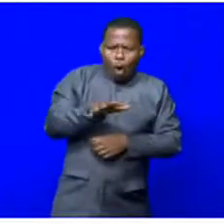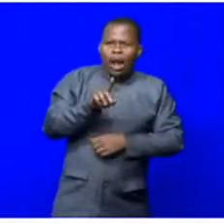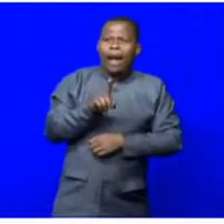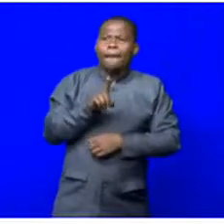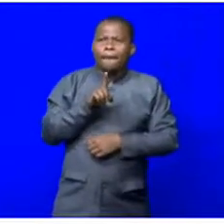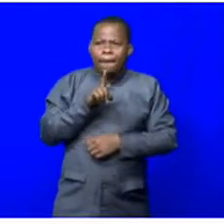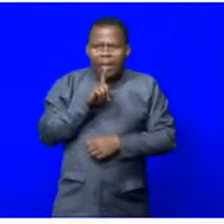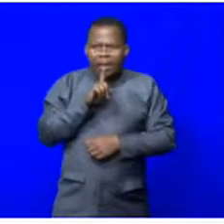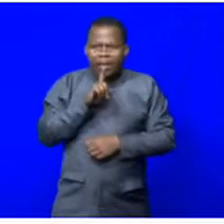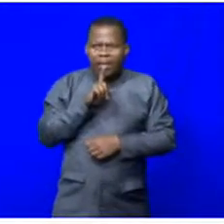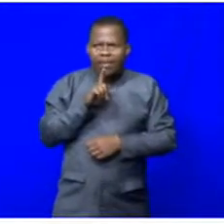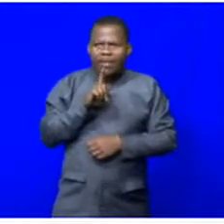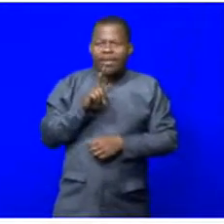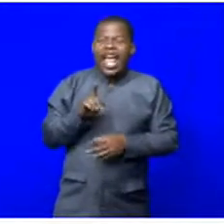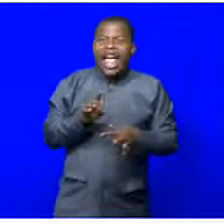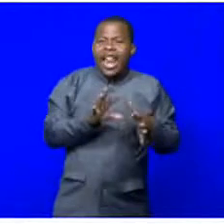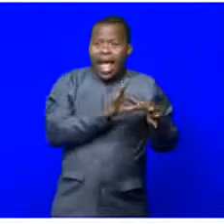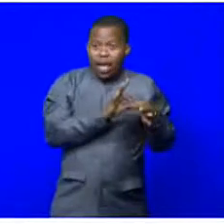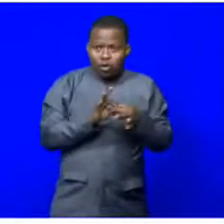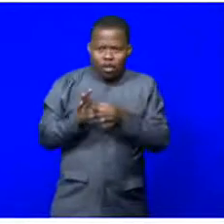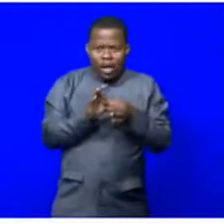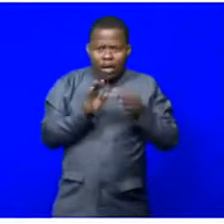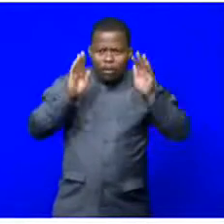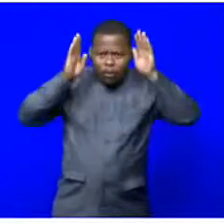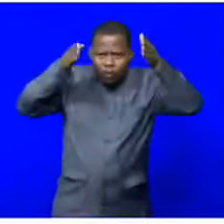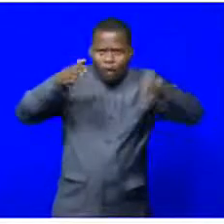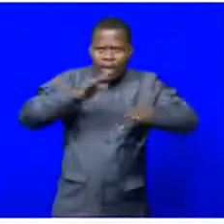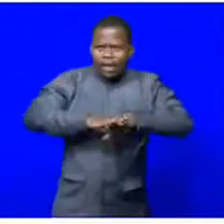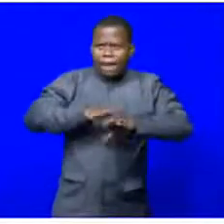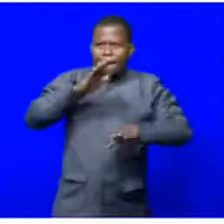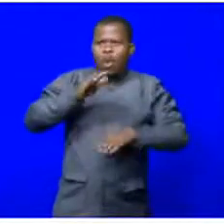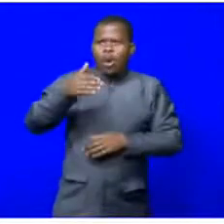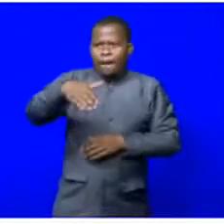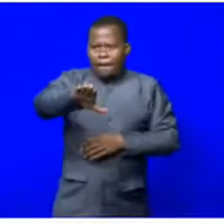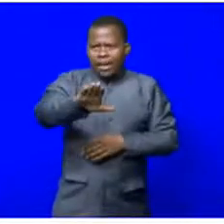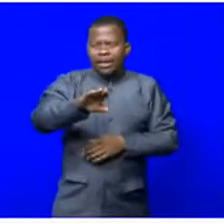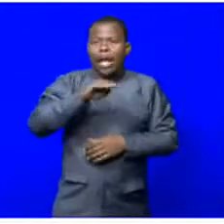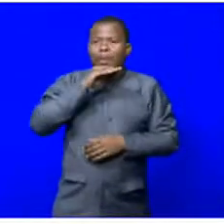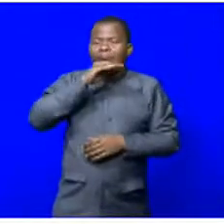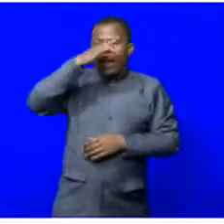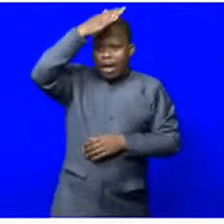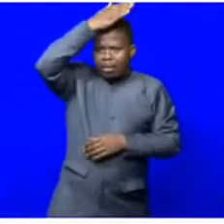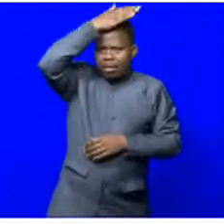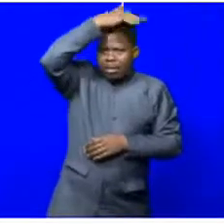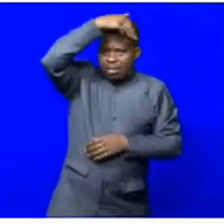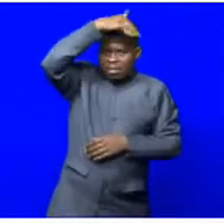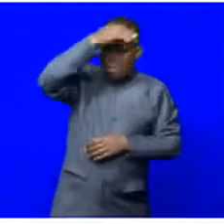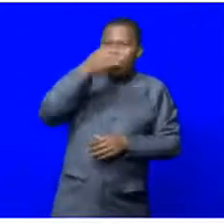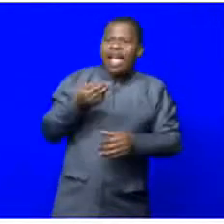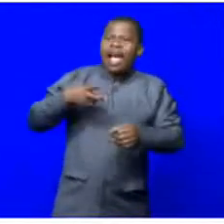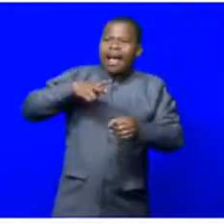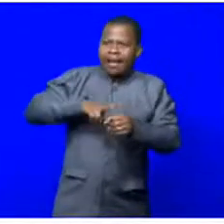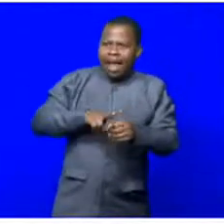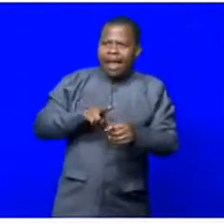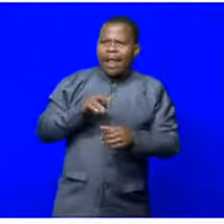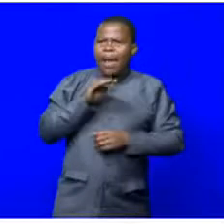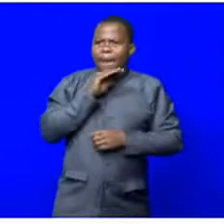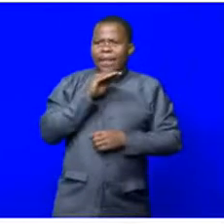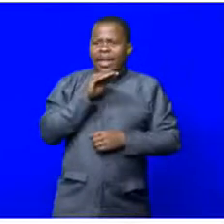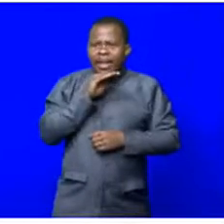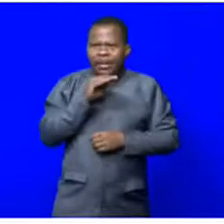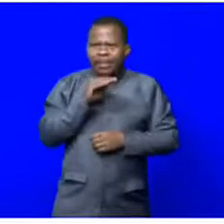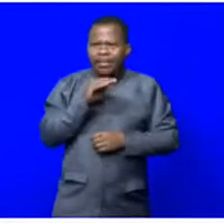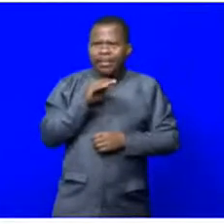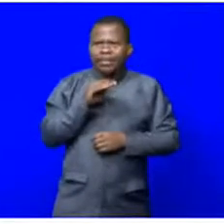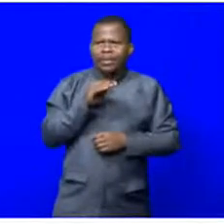let's look it organizationally on a professional level ukuthi you must utilize